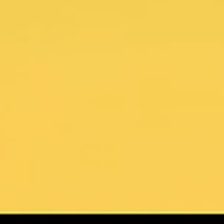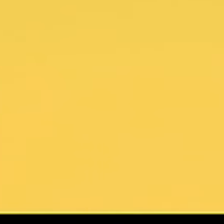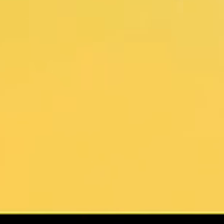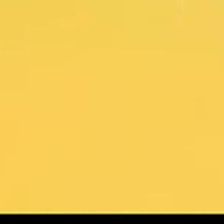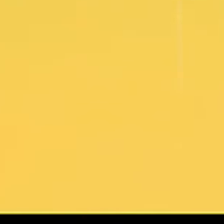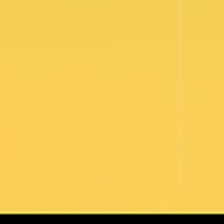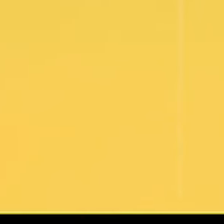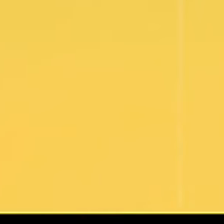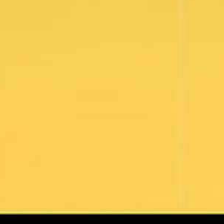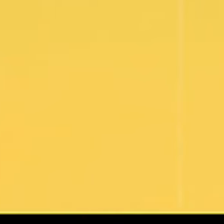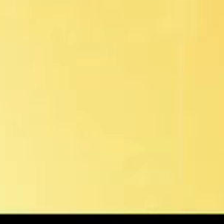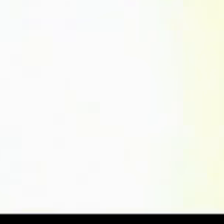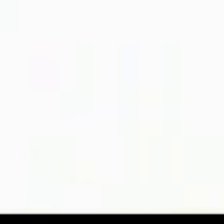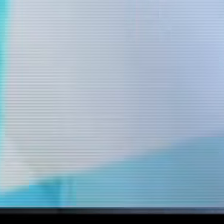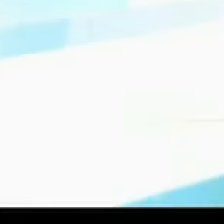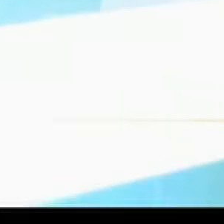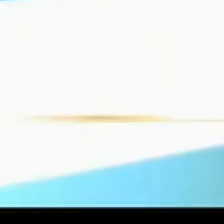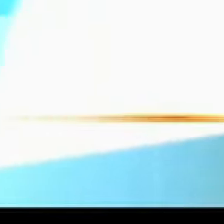in HD.